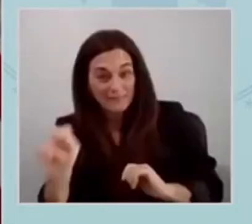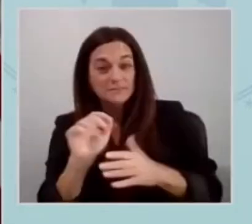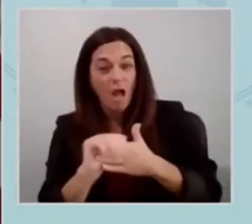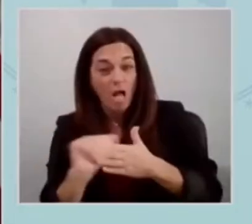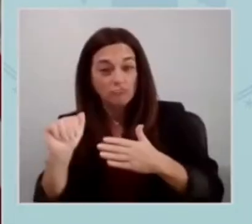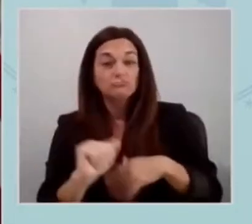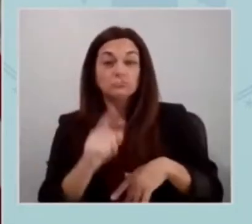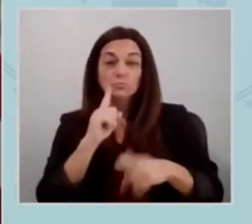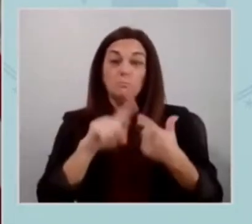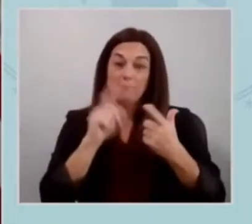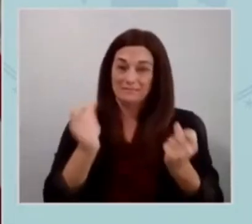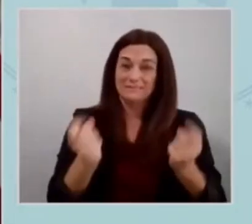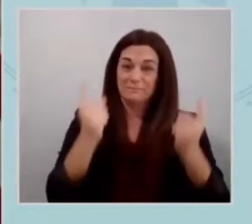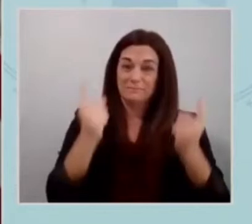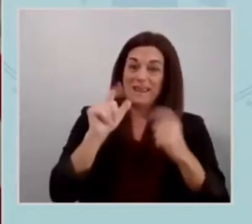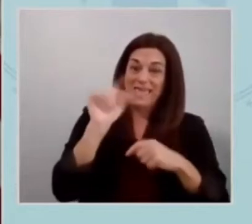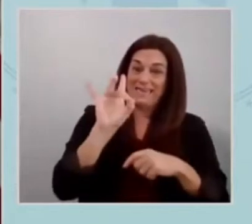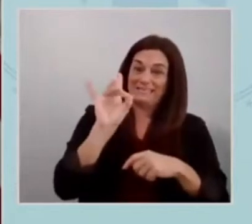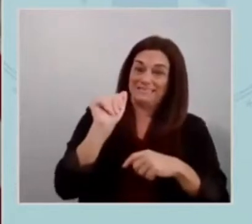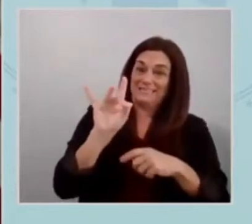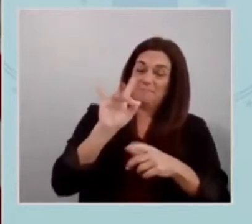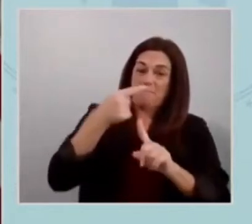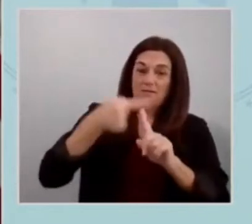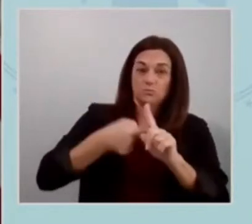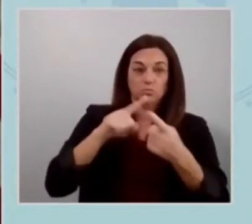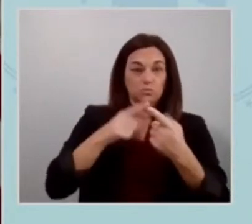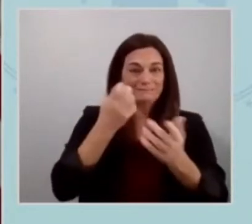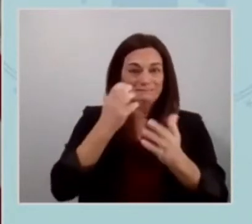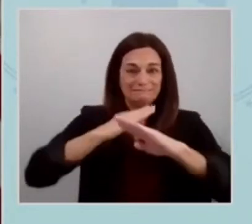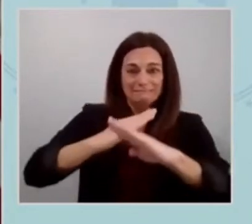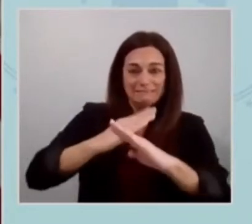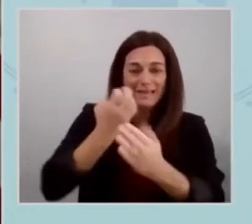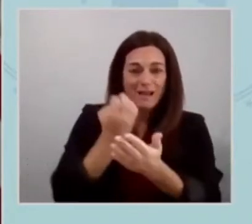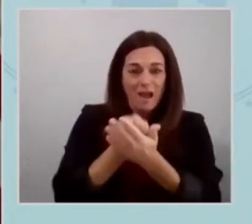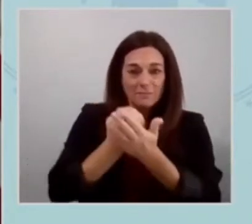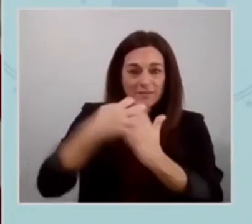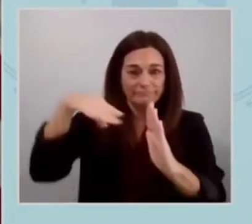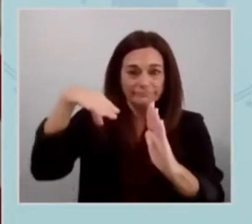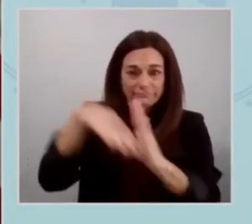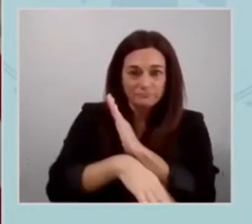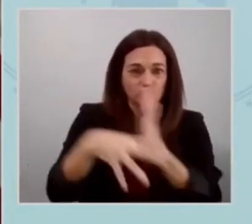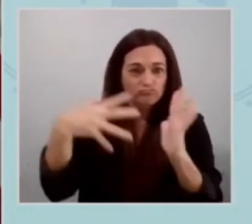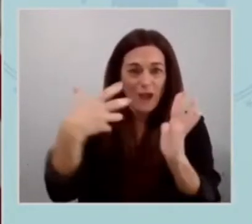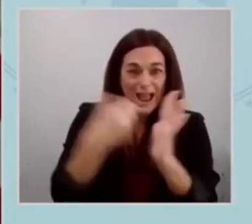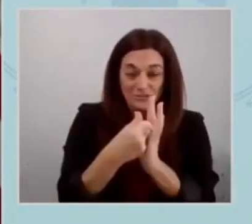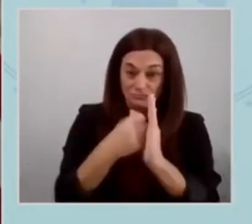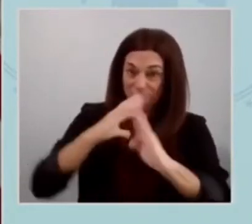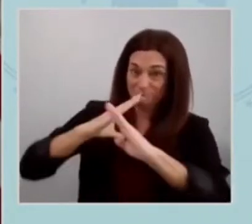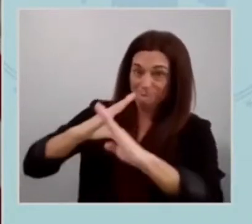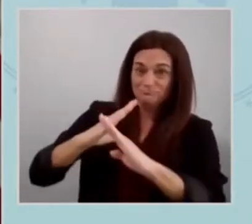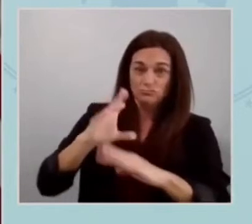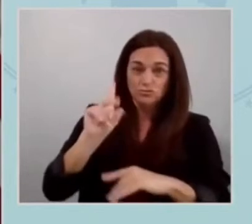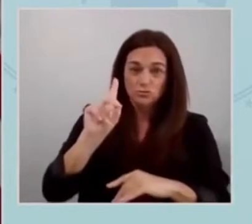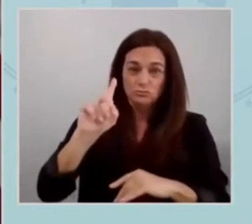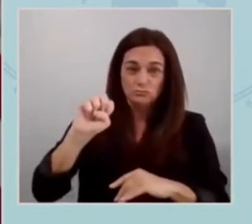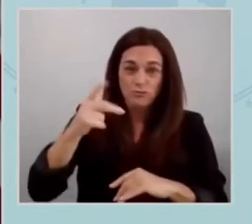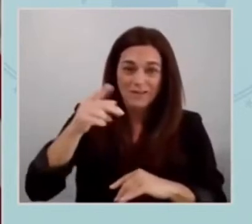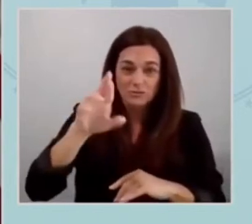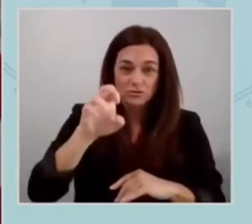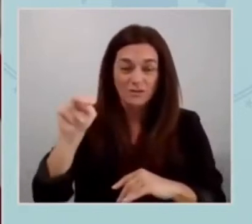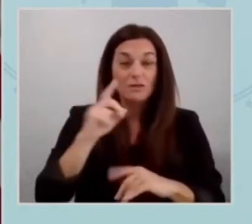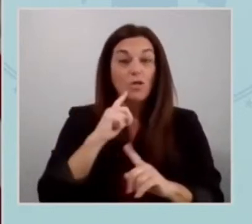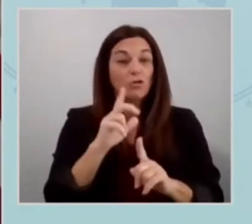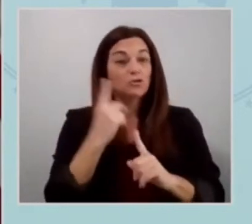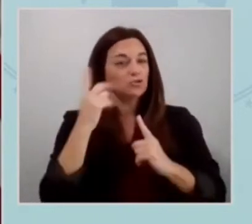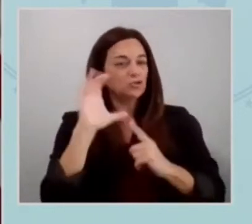be $84 billion that had to be spent in 18 months to keep the economy from crashing. It kept us from out of the